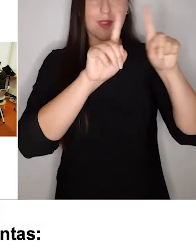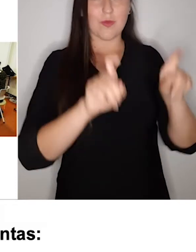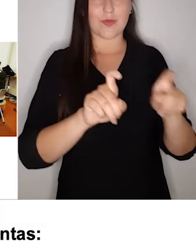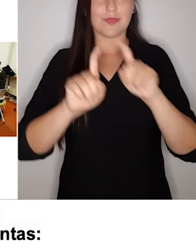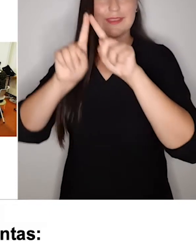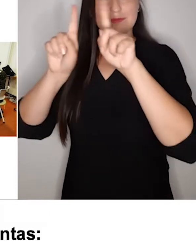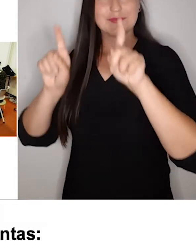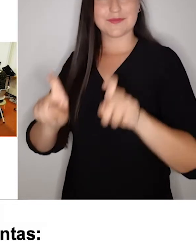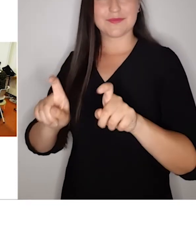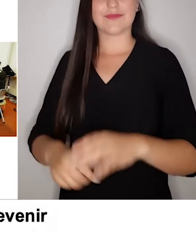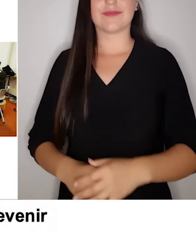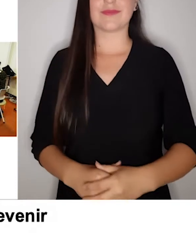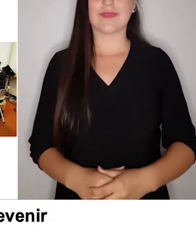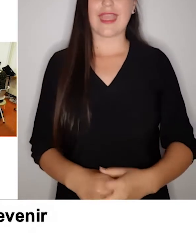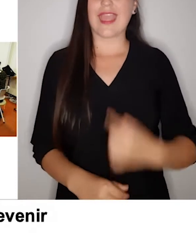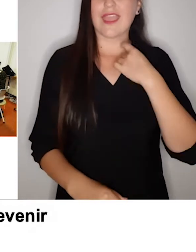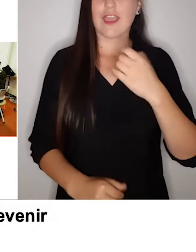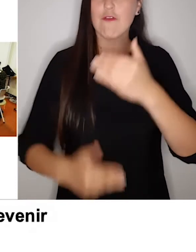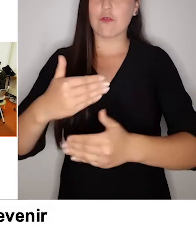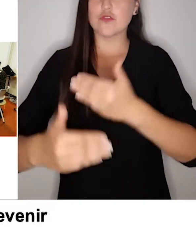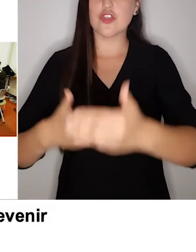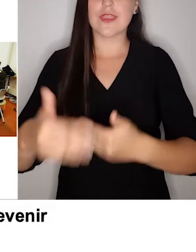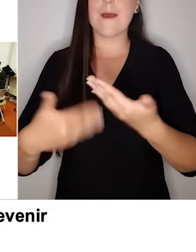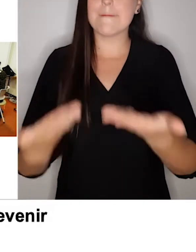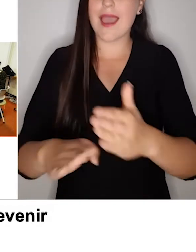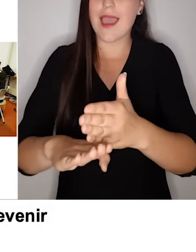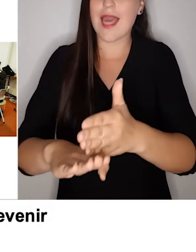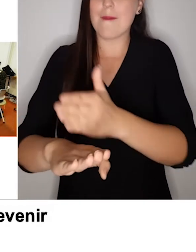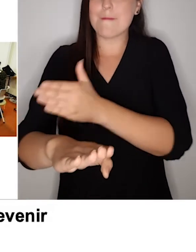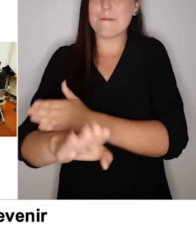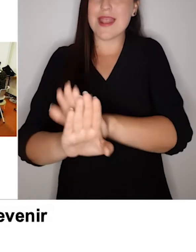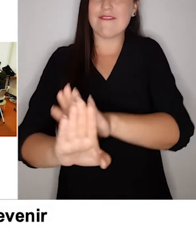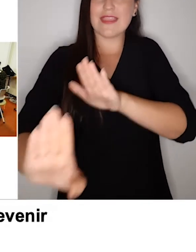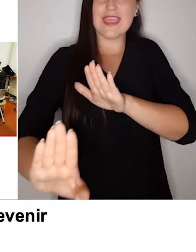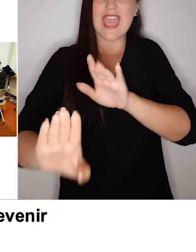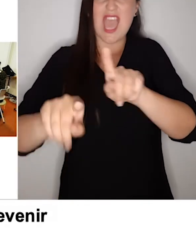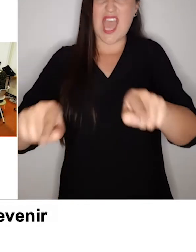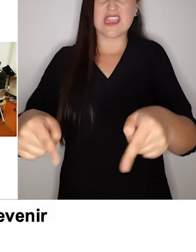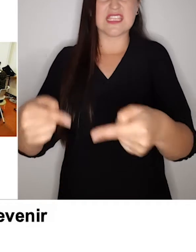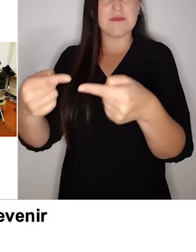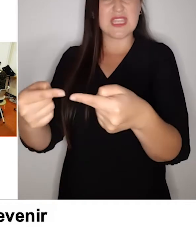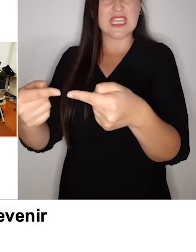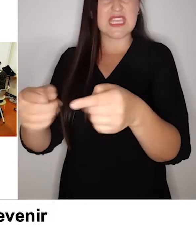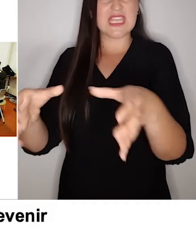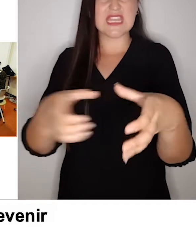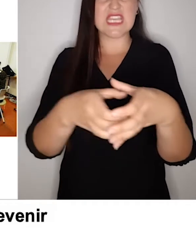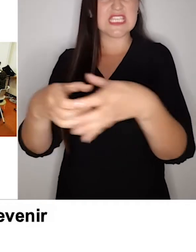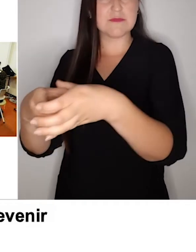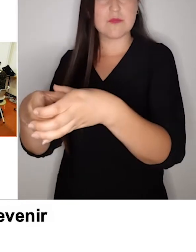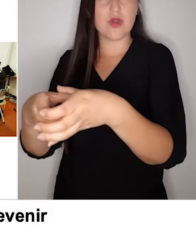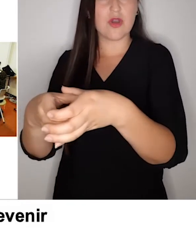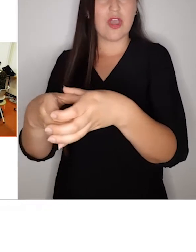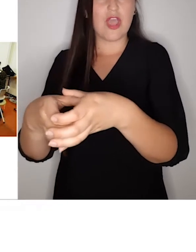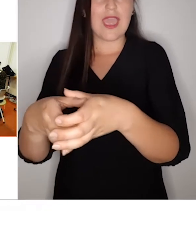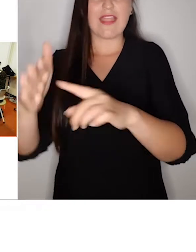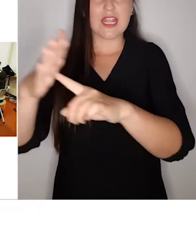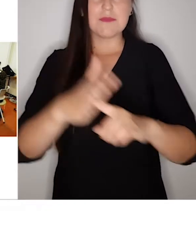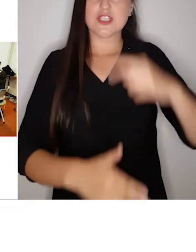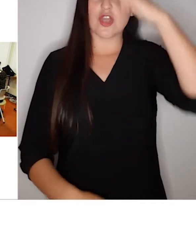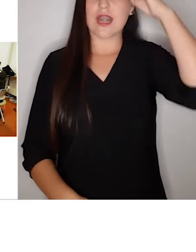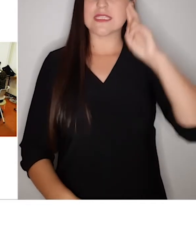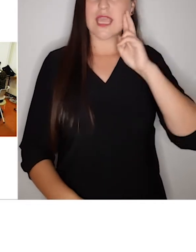questions. One is, what works to prevent anti-Semitism,